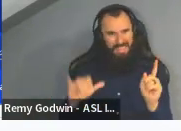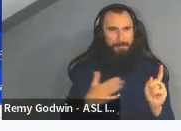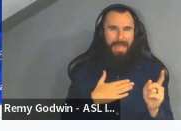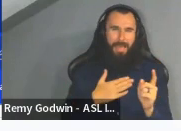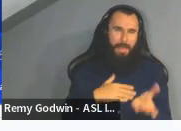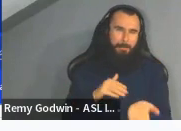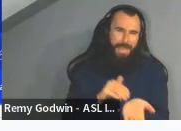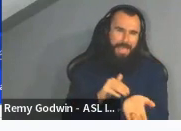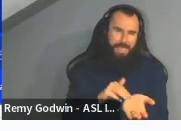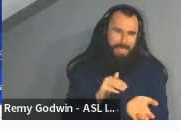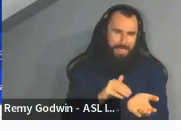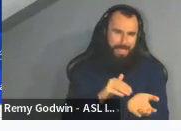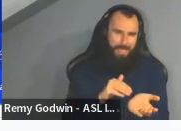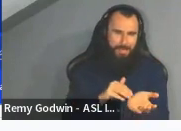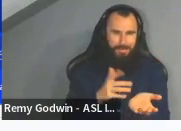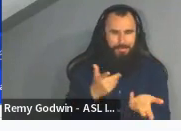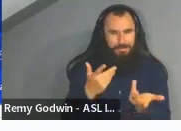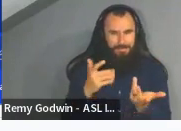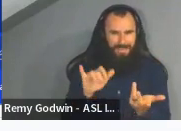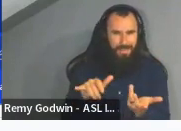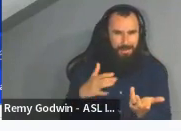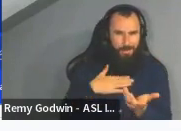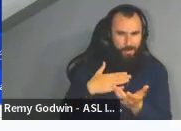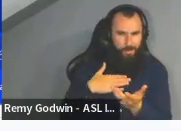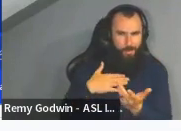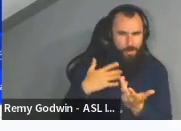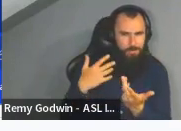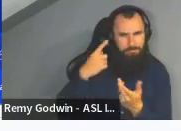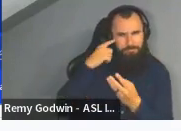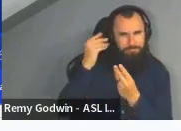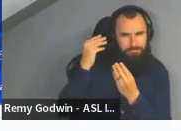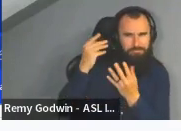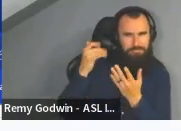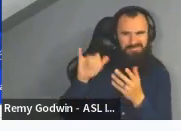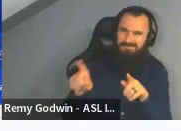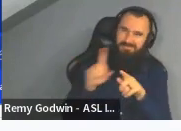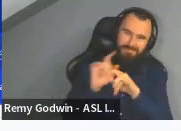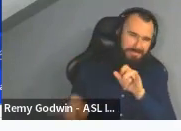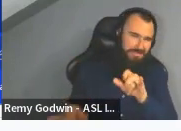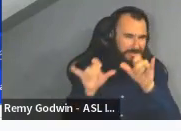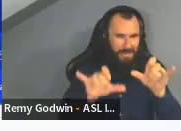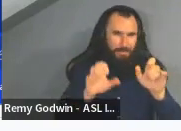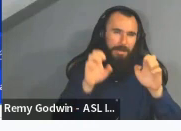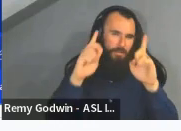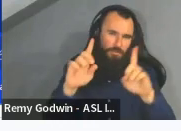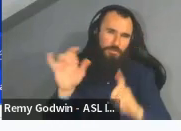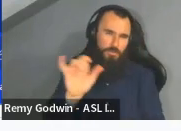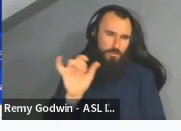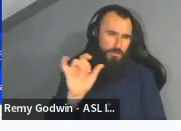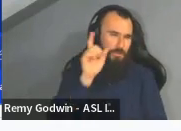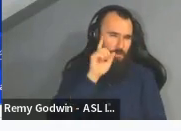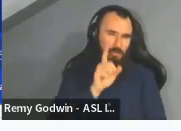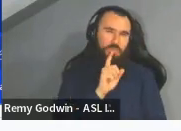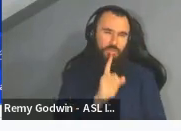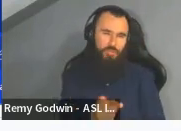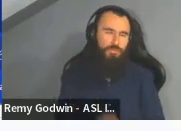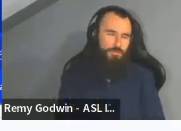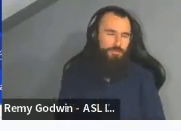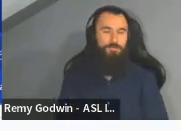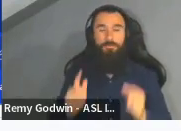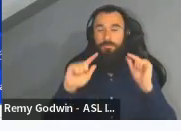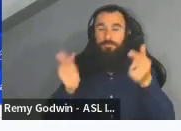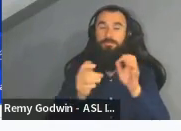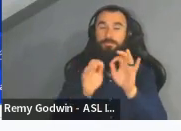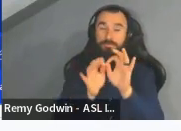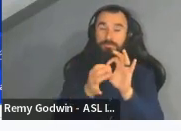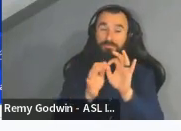field. So that's what we say. And it applies in education as well, for sure. So the next one is for the documents